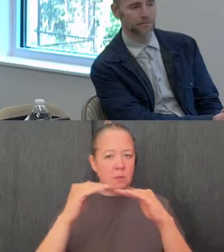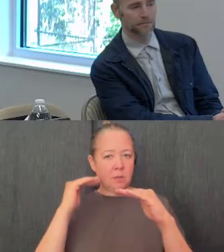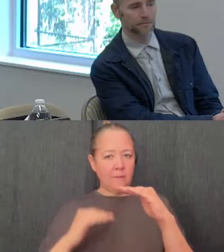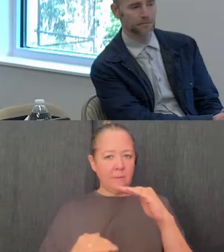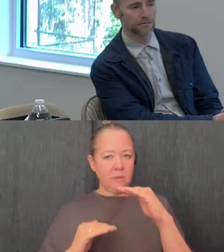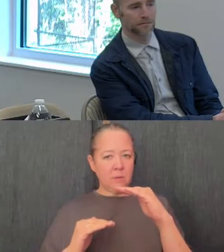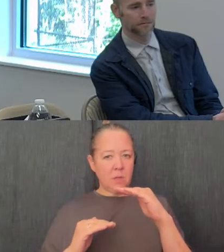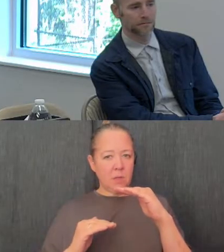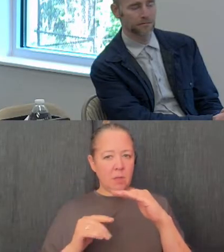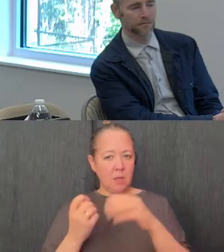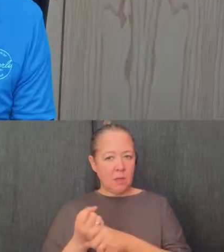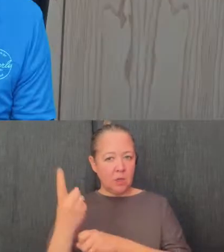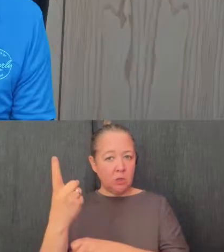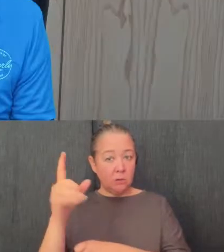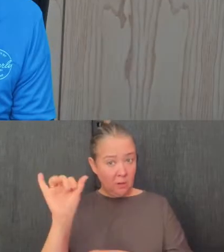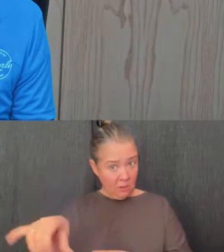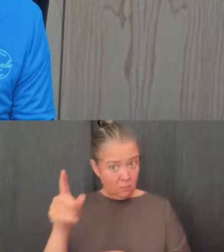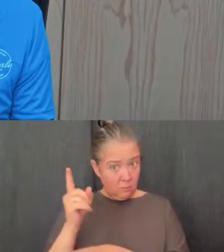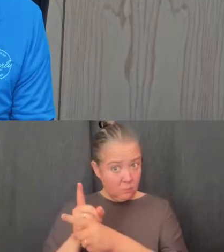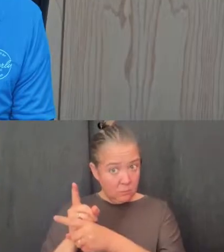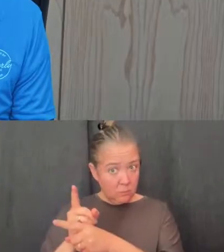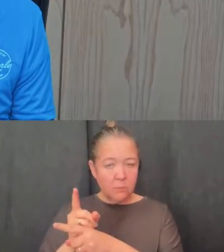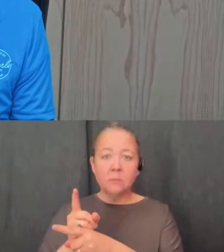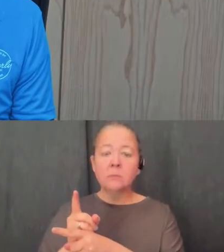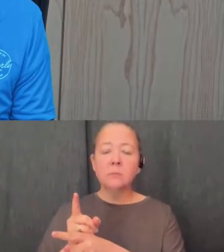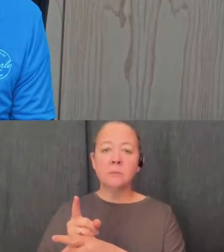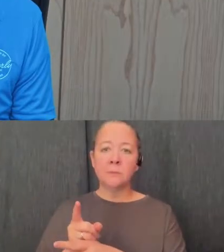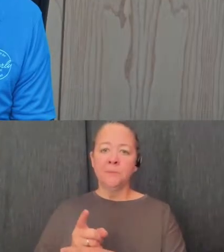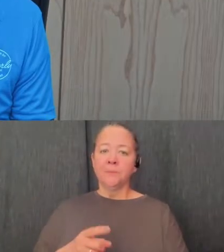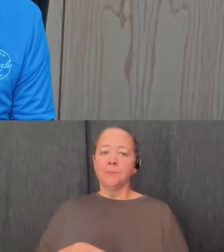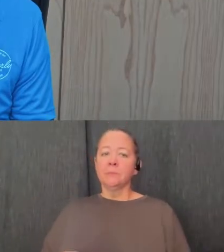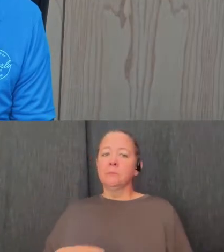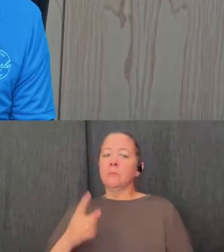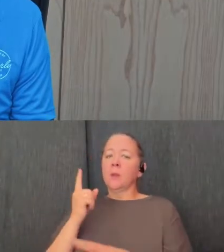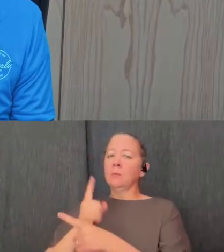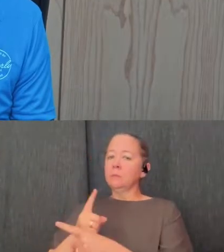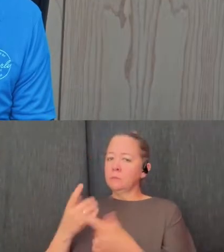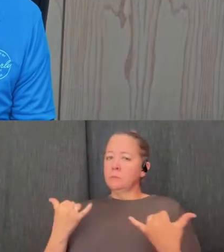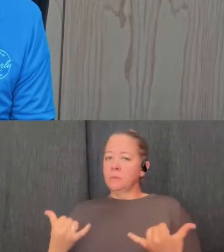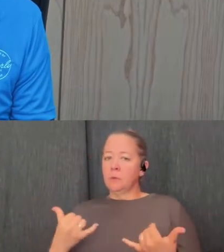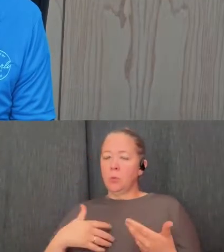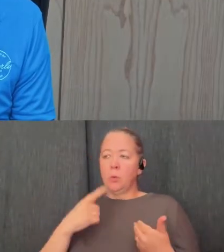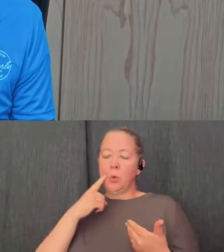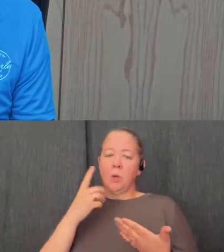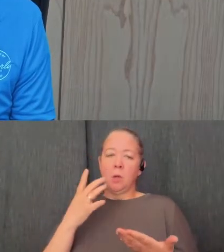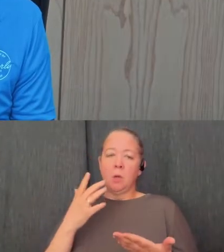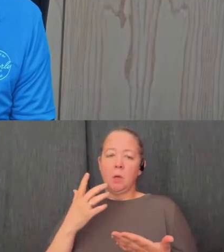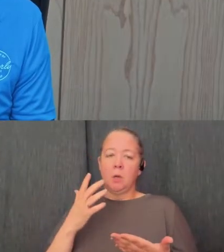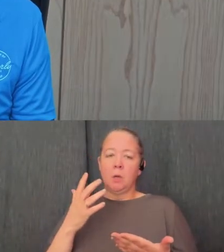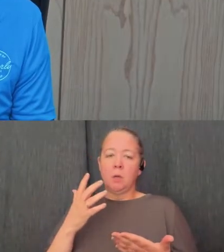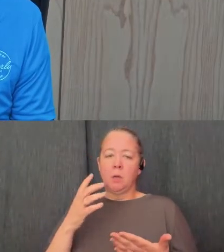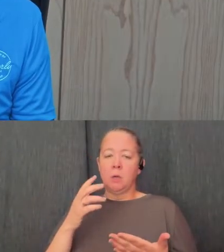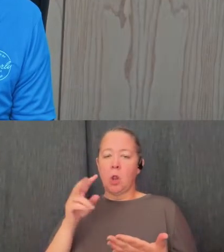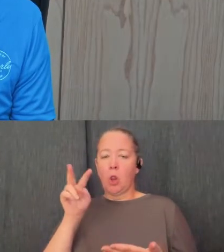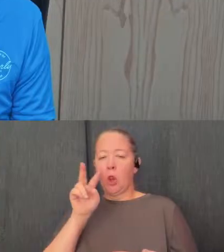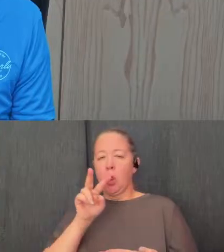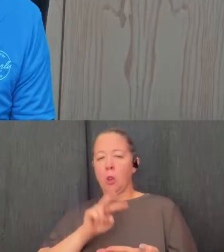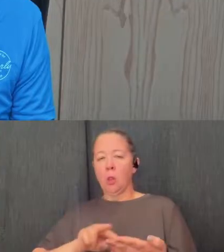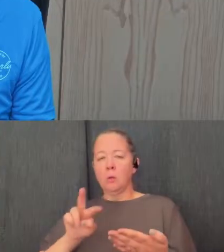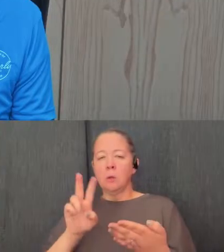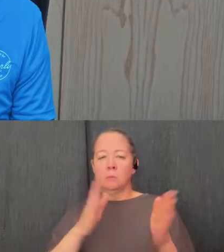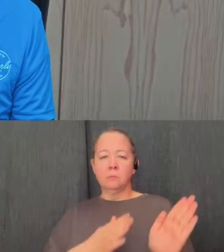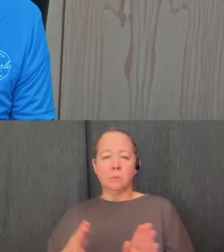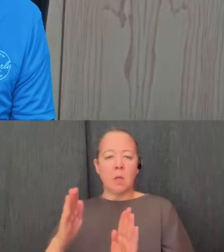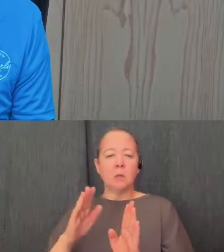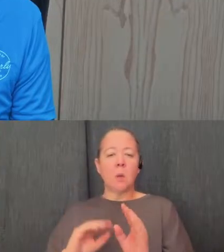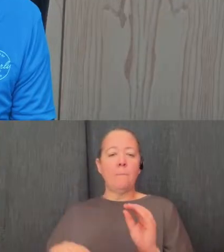Is that correct? Well, right now, we're looking at a spending plan that's more in the $11,600,000 range. So a